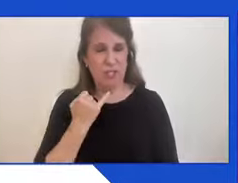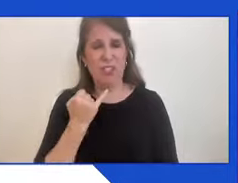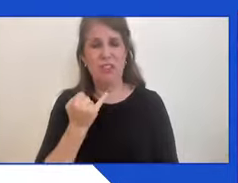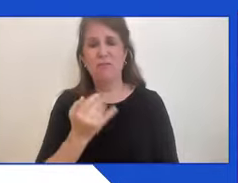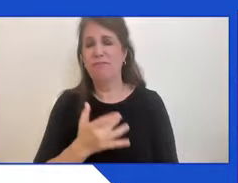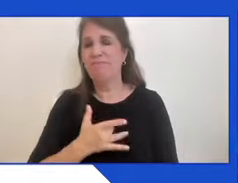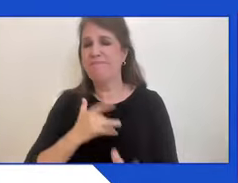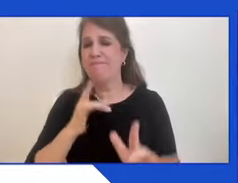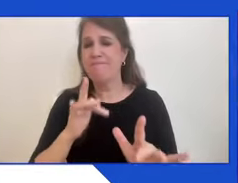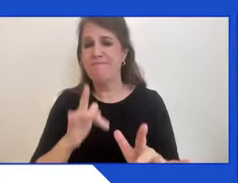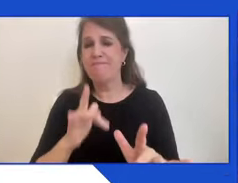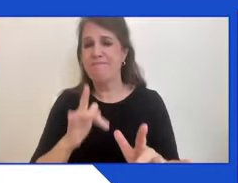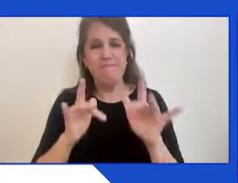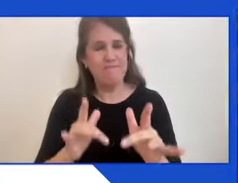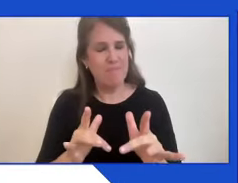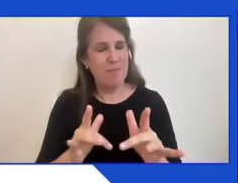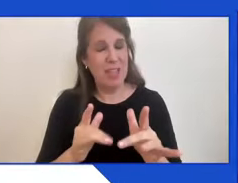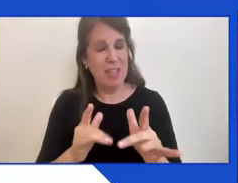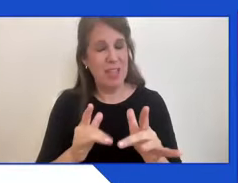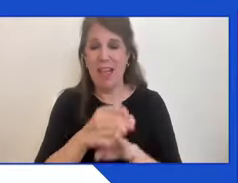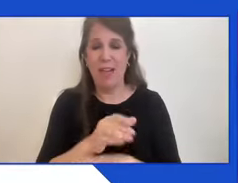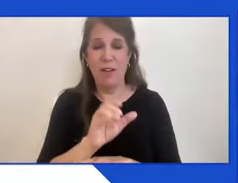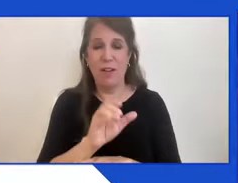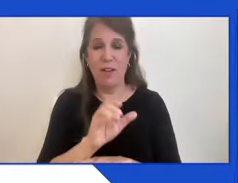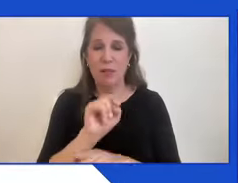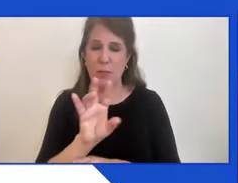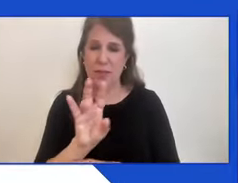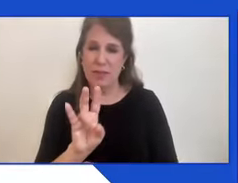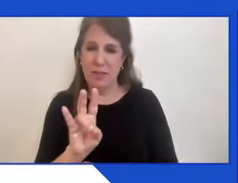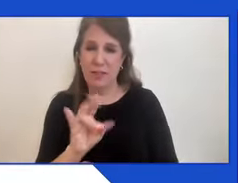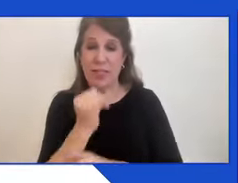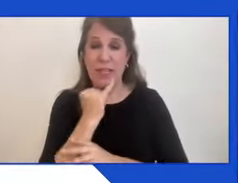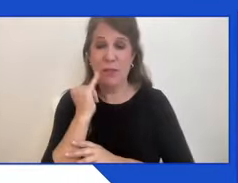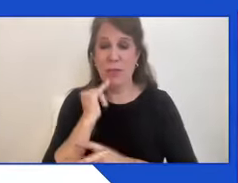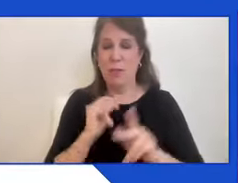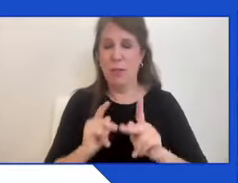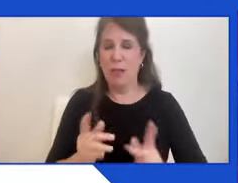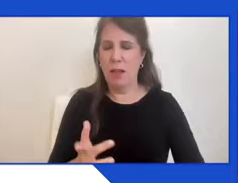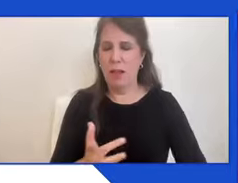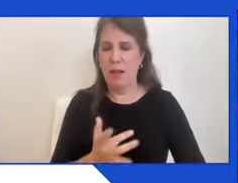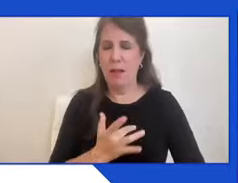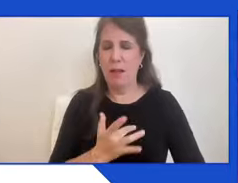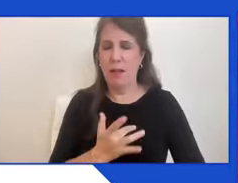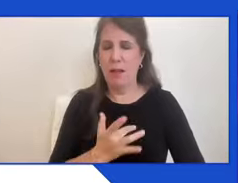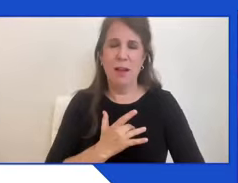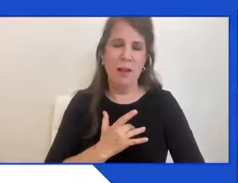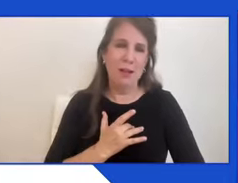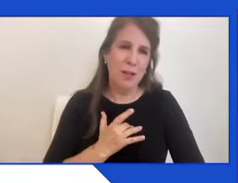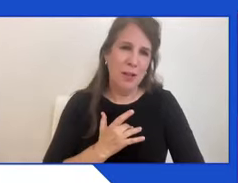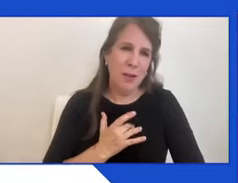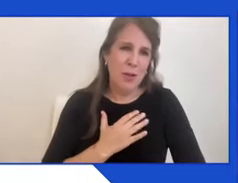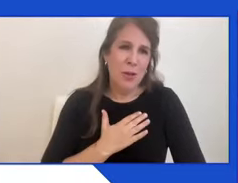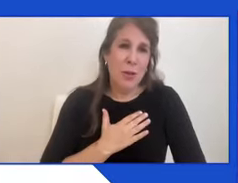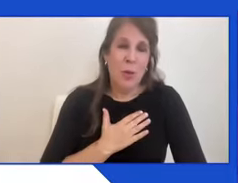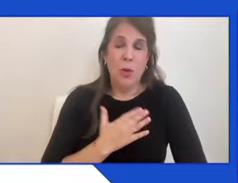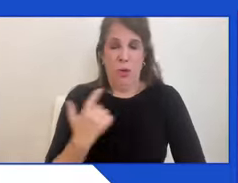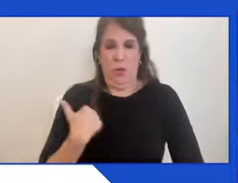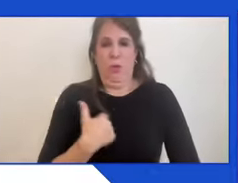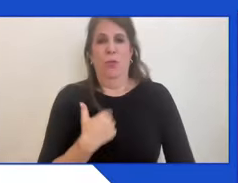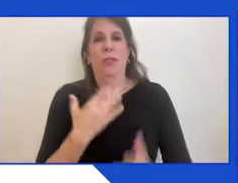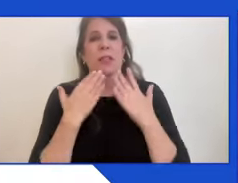October 7th moved Israelis to the core. We are grateful for his